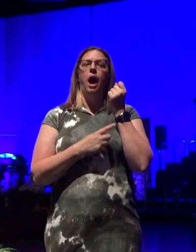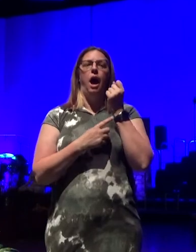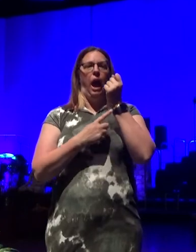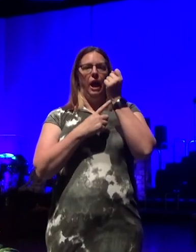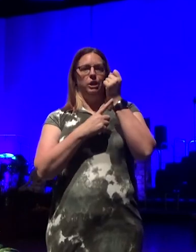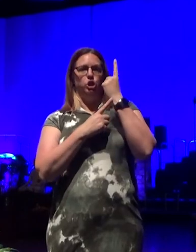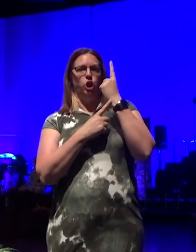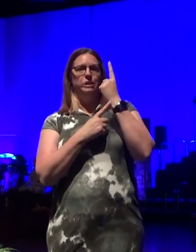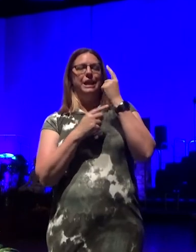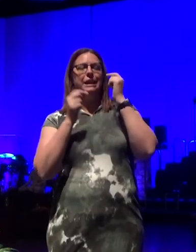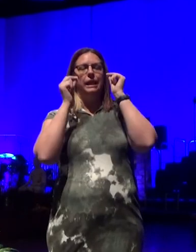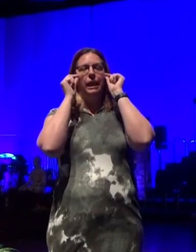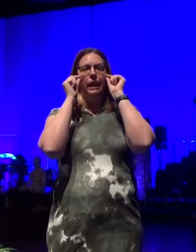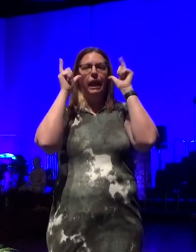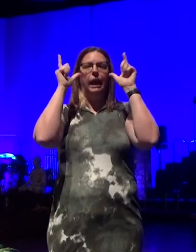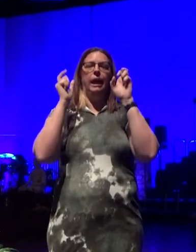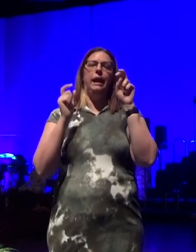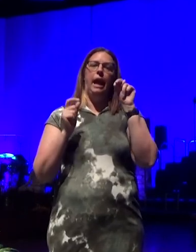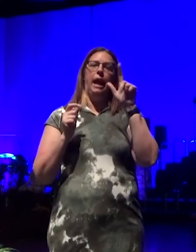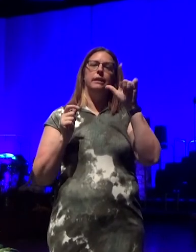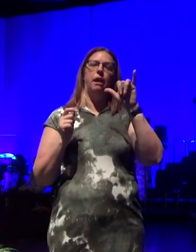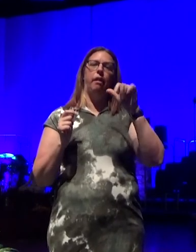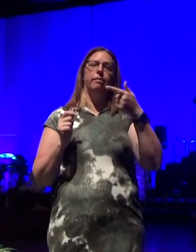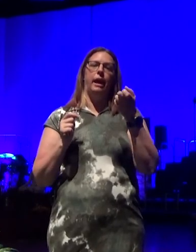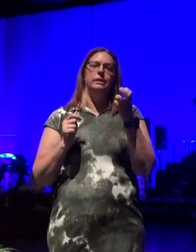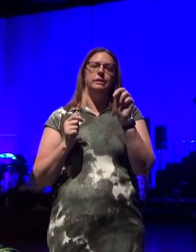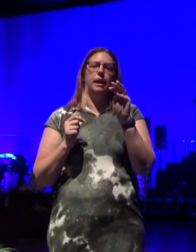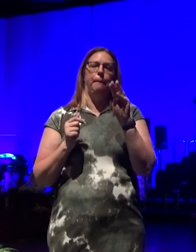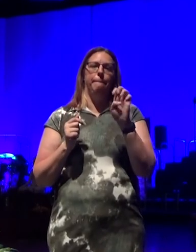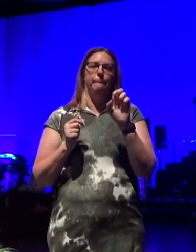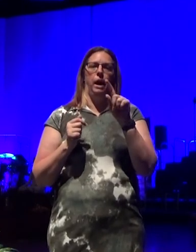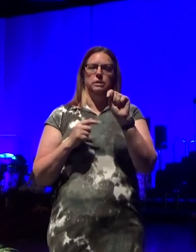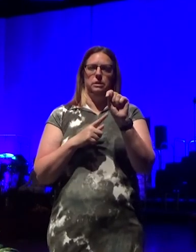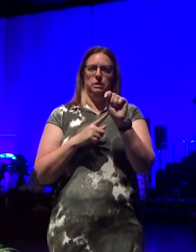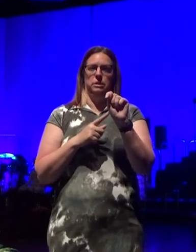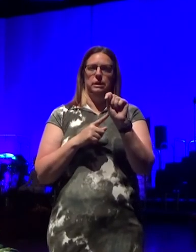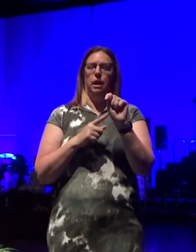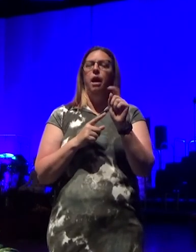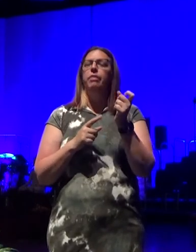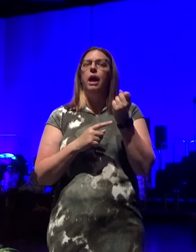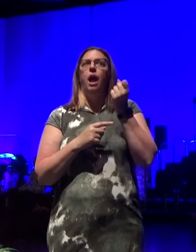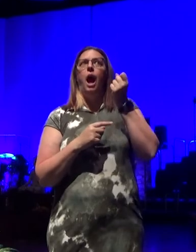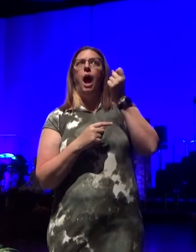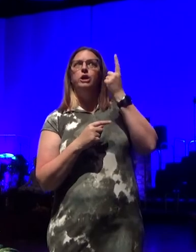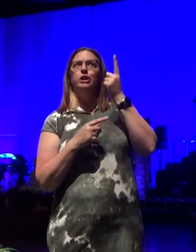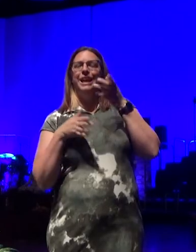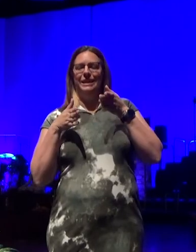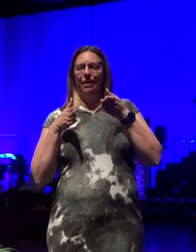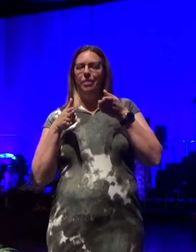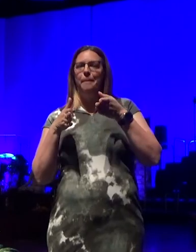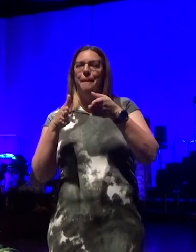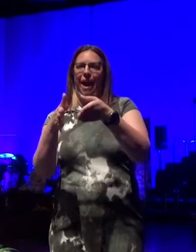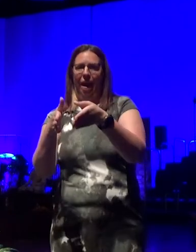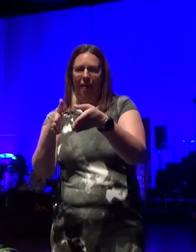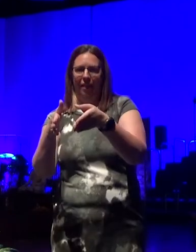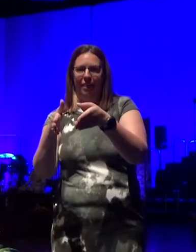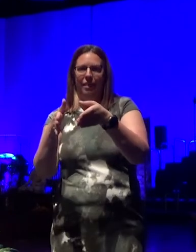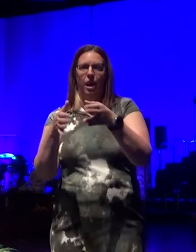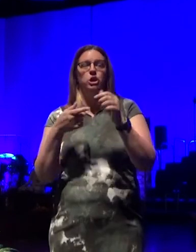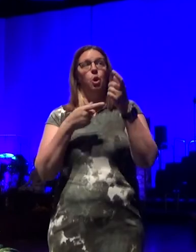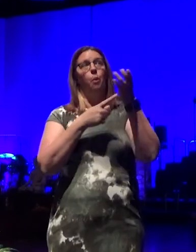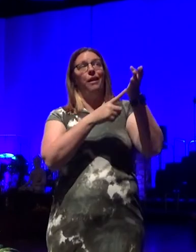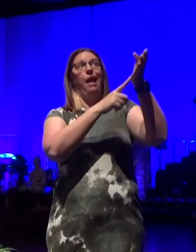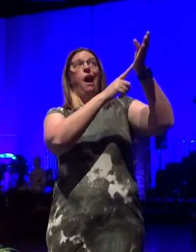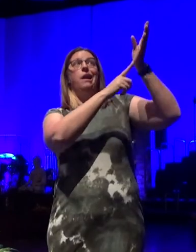ourselves without demanding just what the path is supposed to look like. When we let the divine in to begin articulating and supporting us